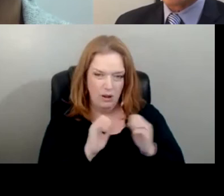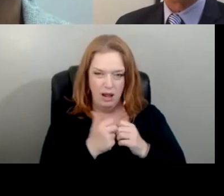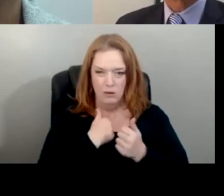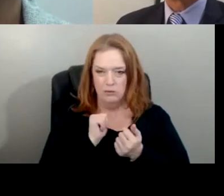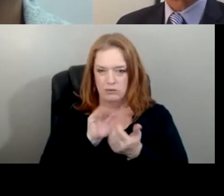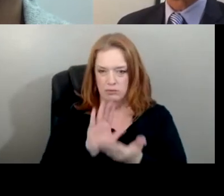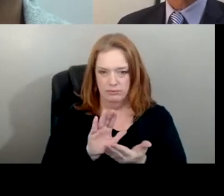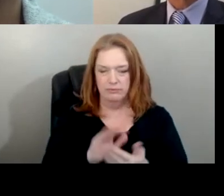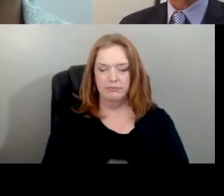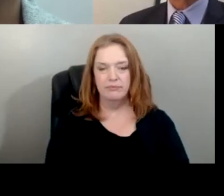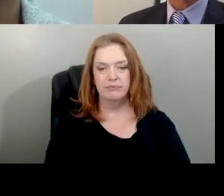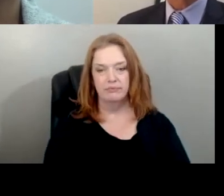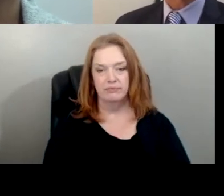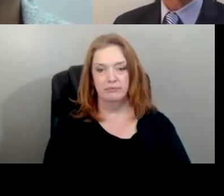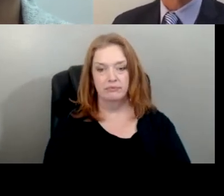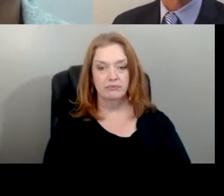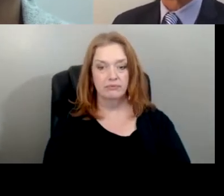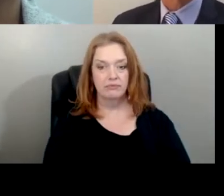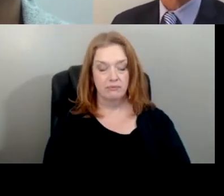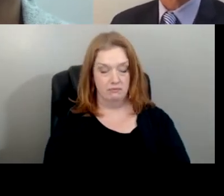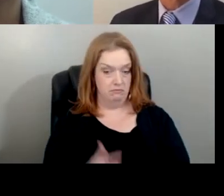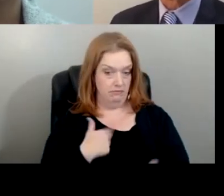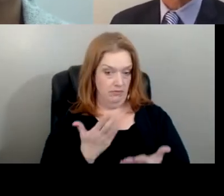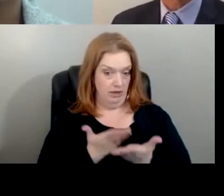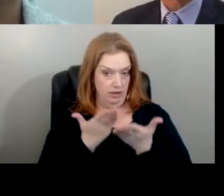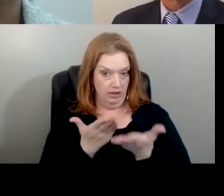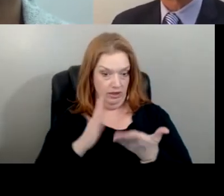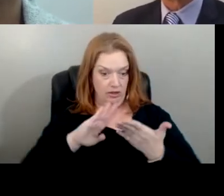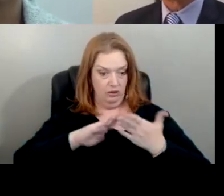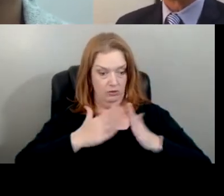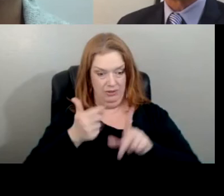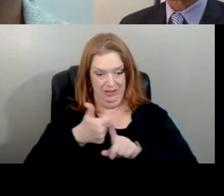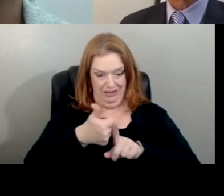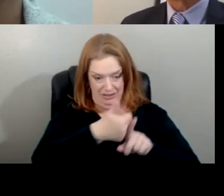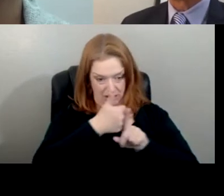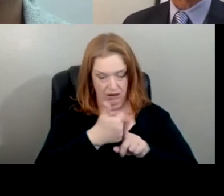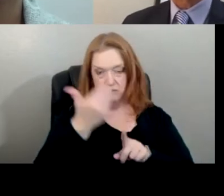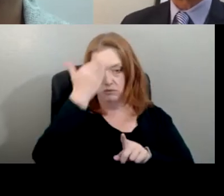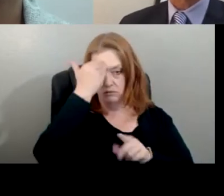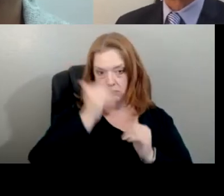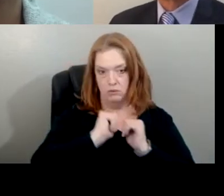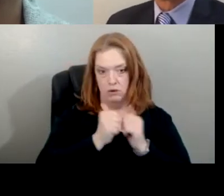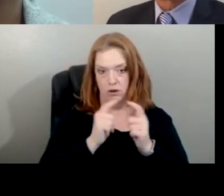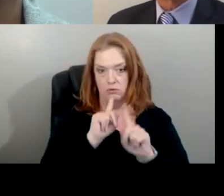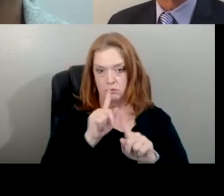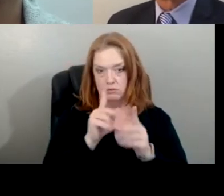I think, and I suggest that the answers are in the communities, that they're within the tribal